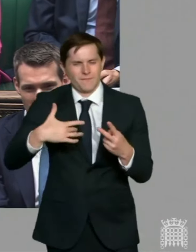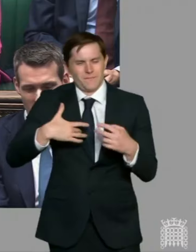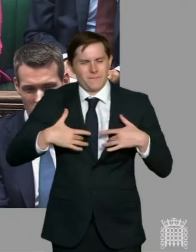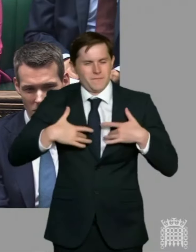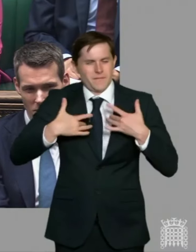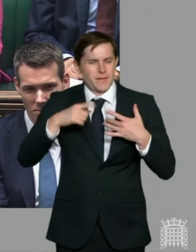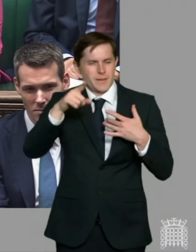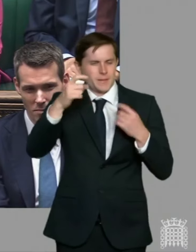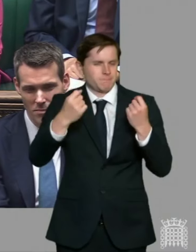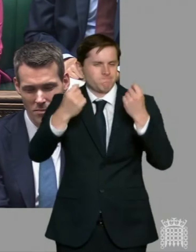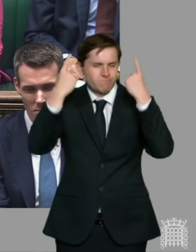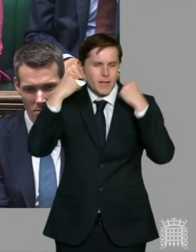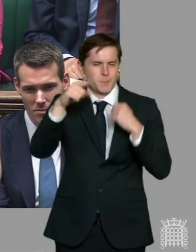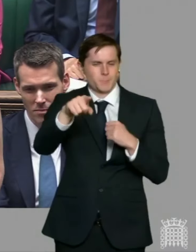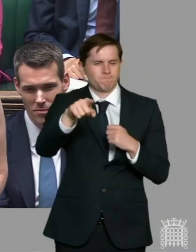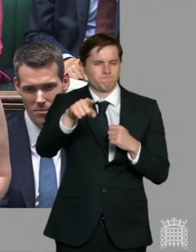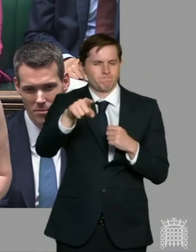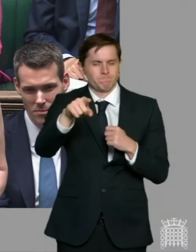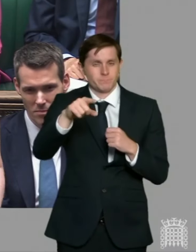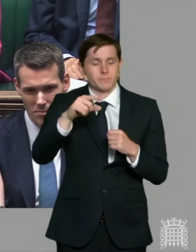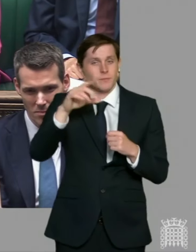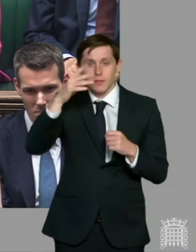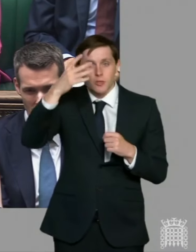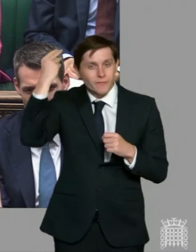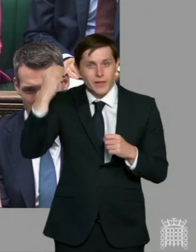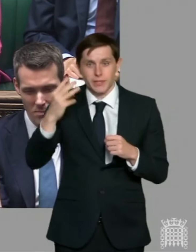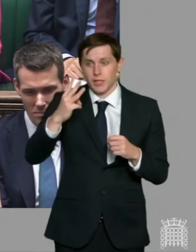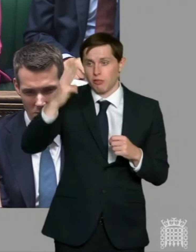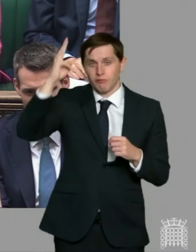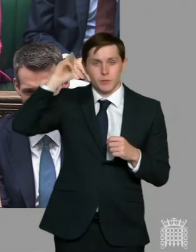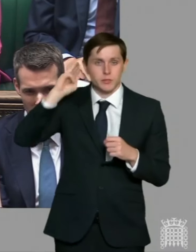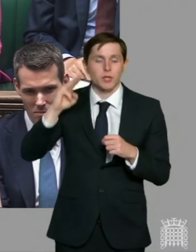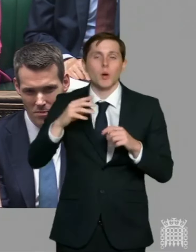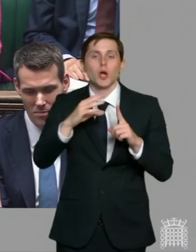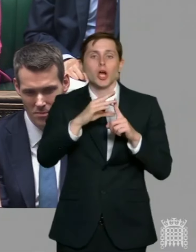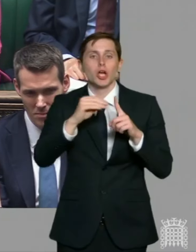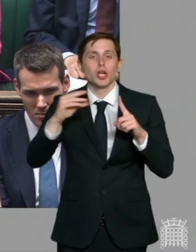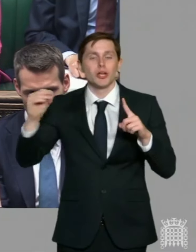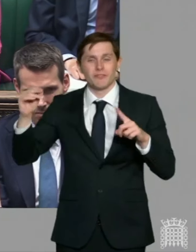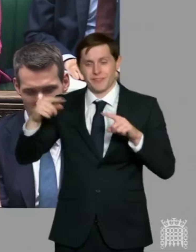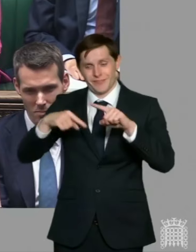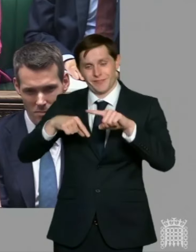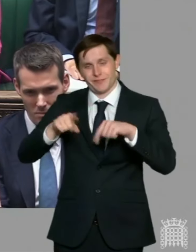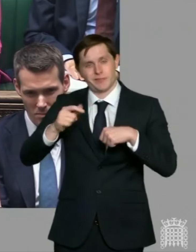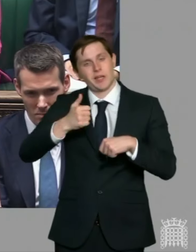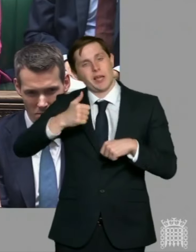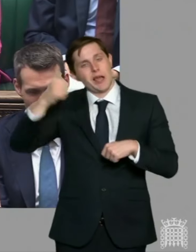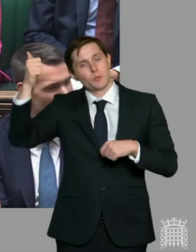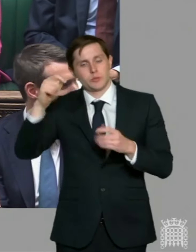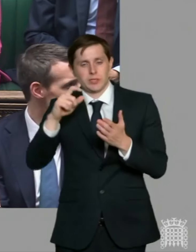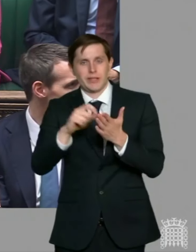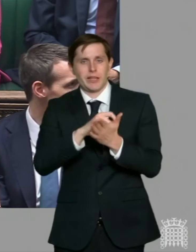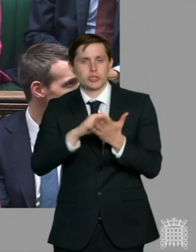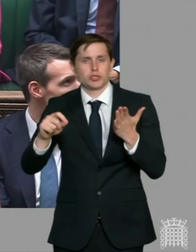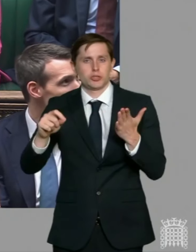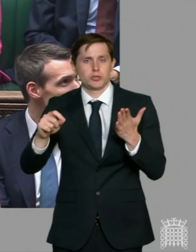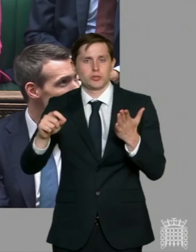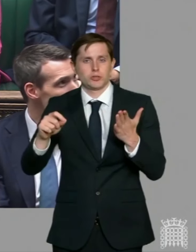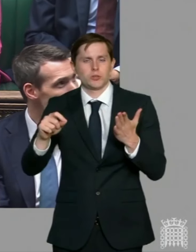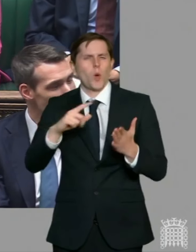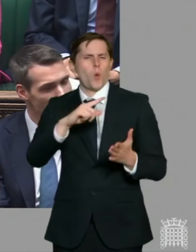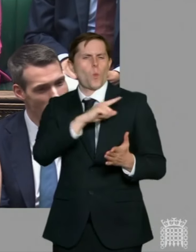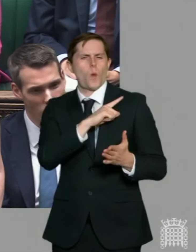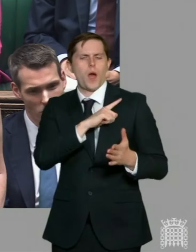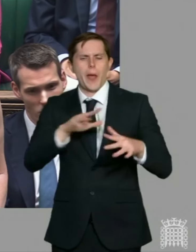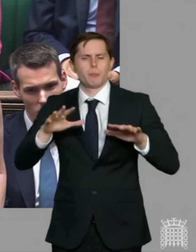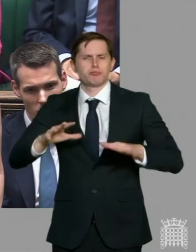in a landslide victory. And secondly, why was that? So let me just remind her. The